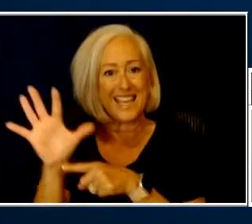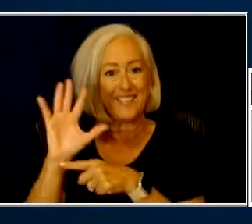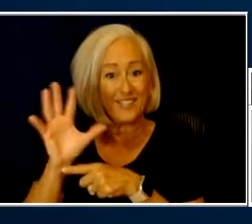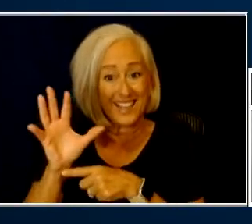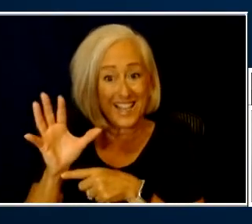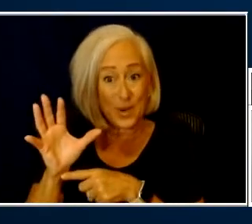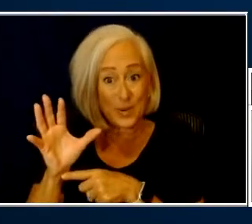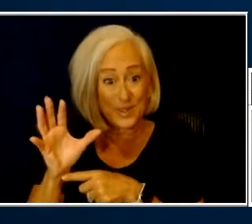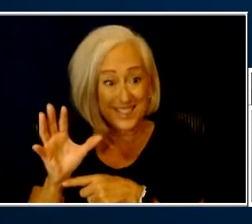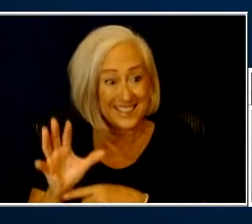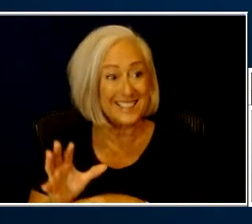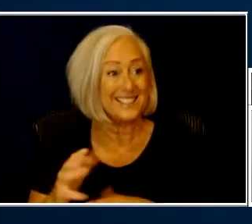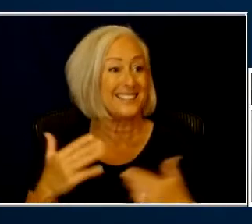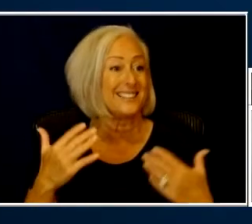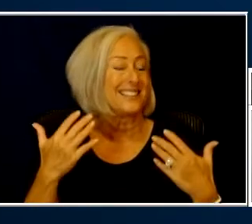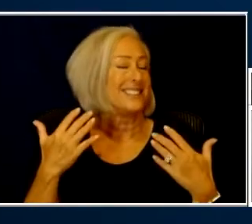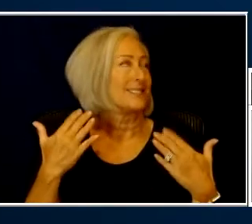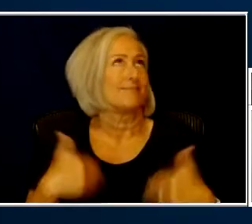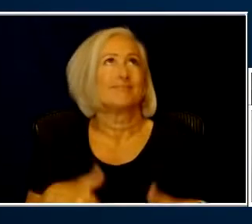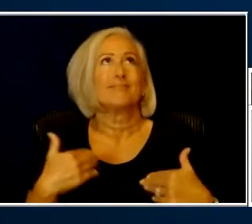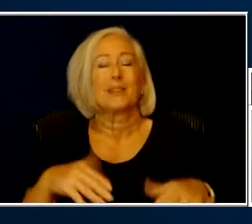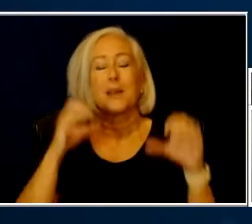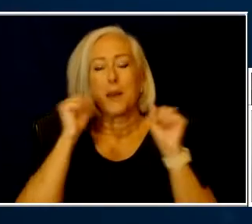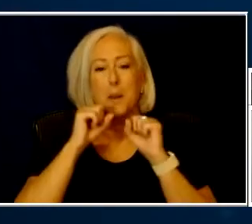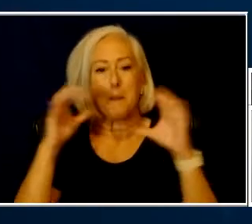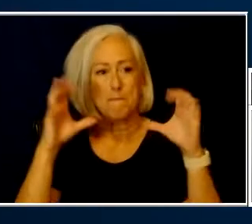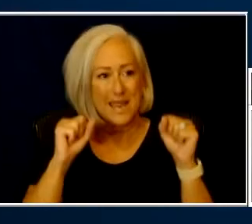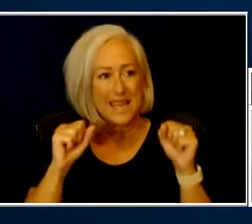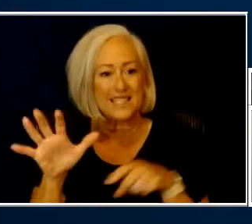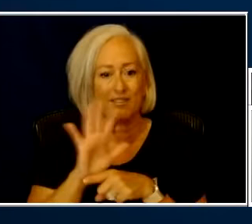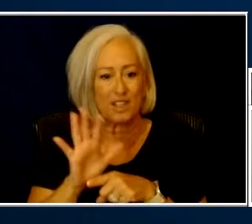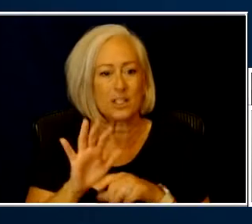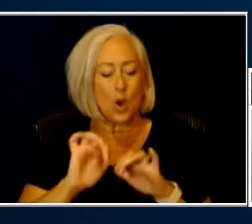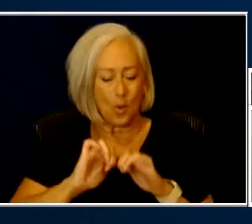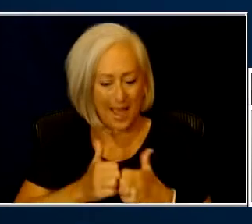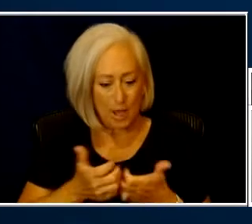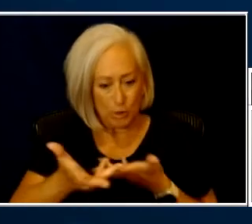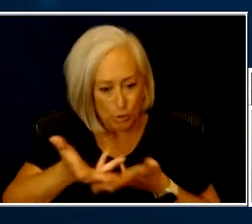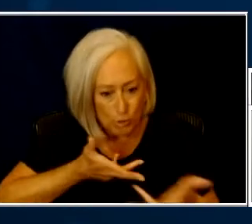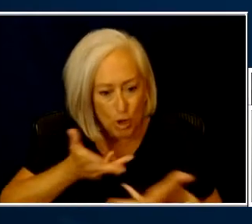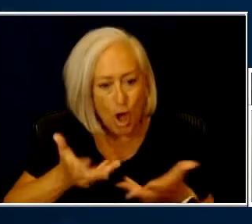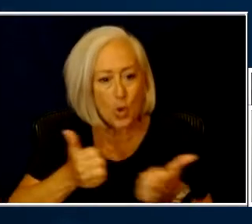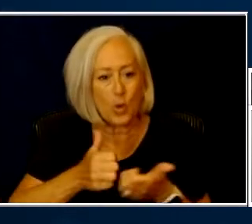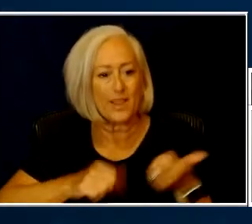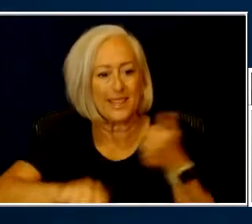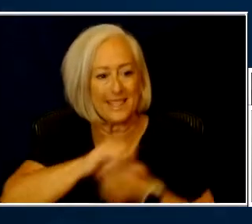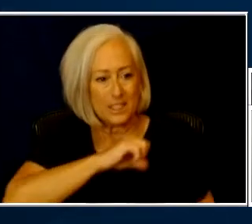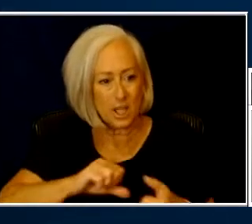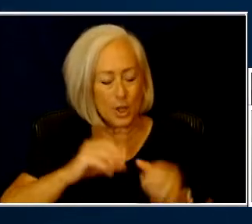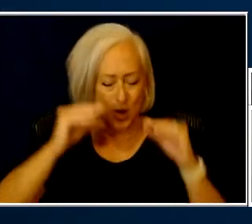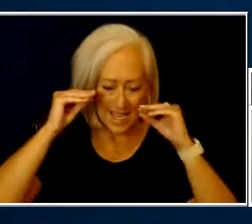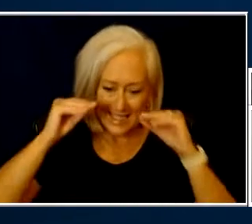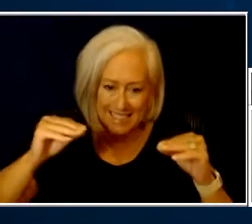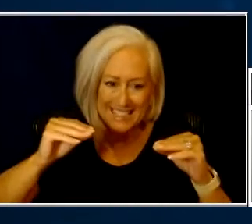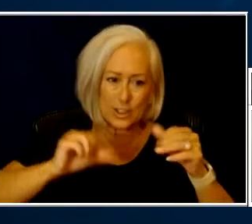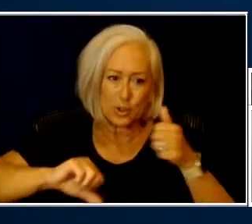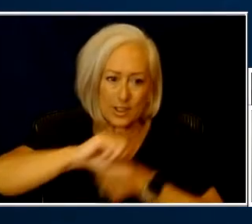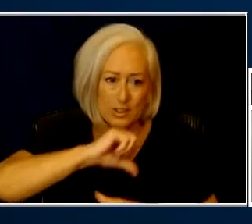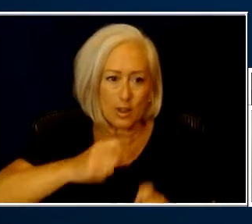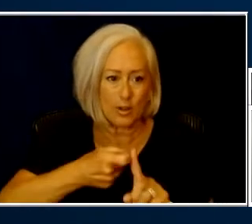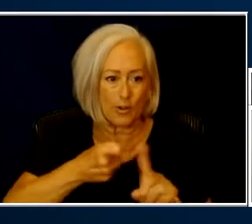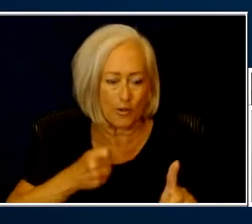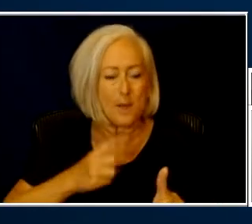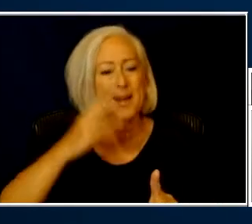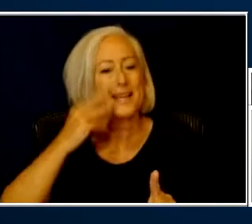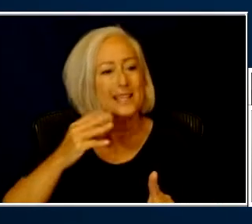incredible monuments to how we can talk to each other and teach each other from the experience of the